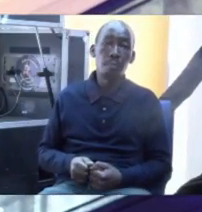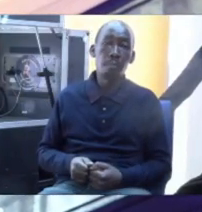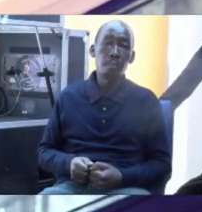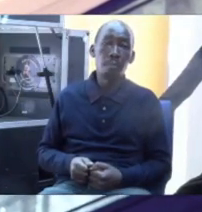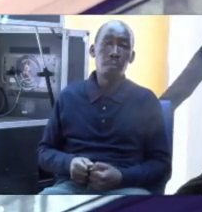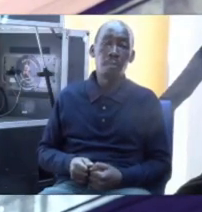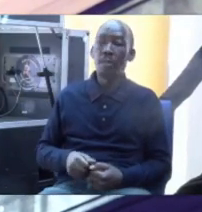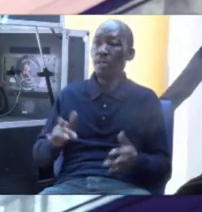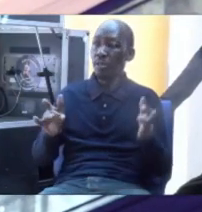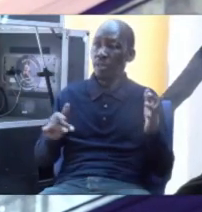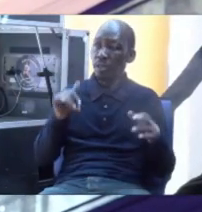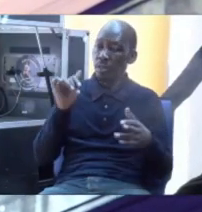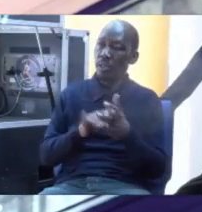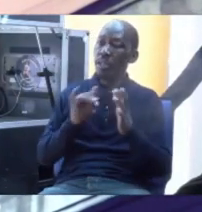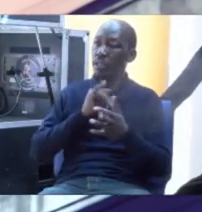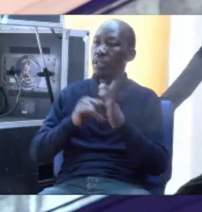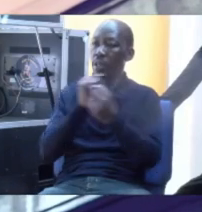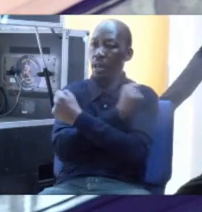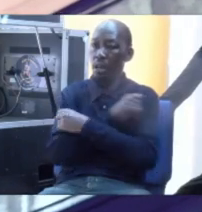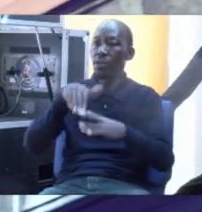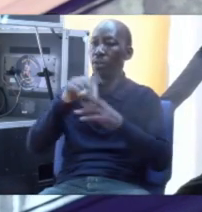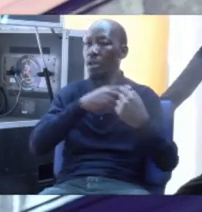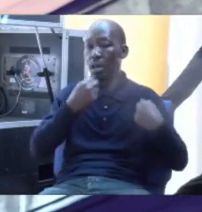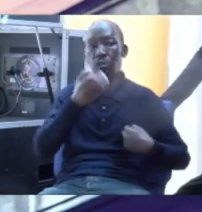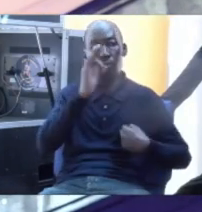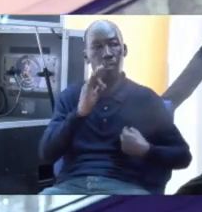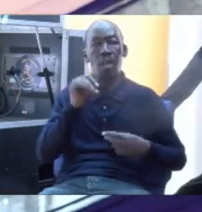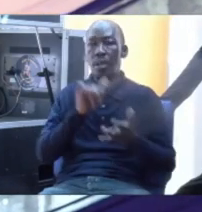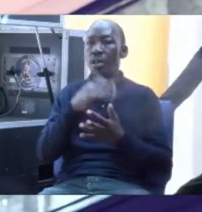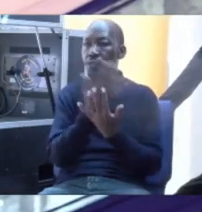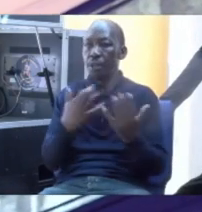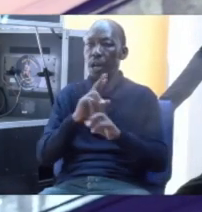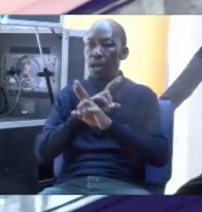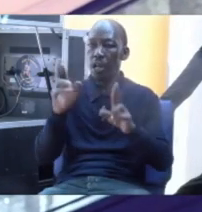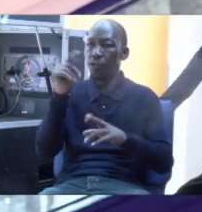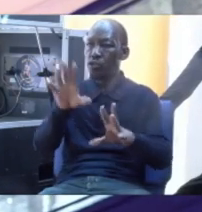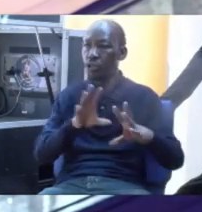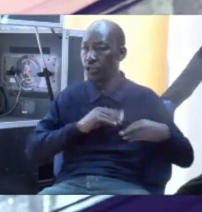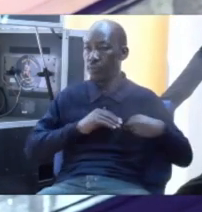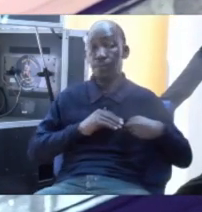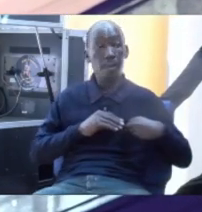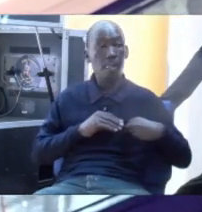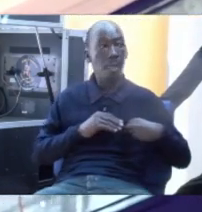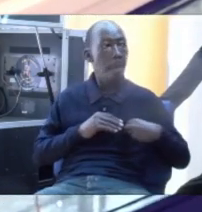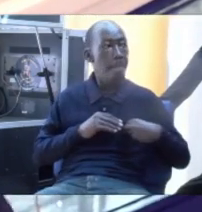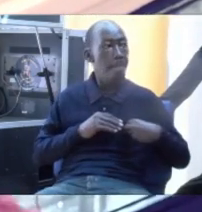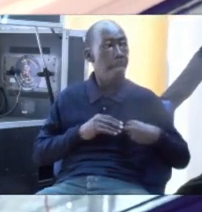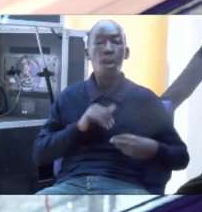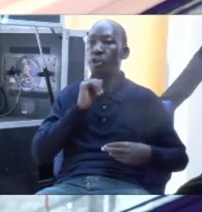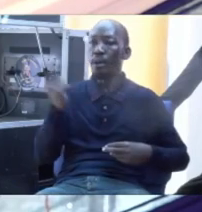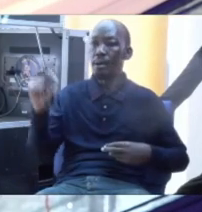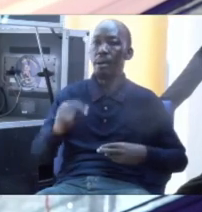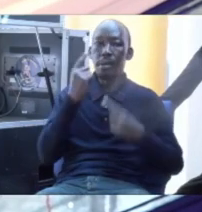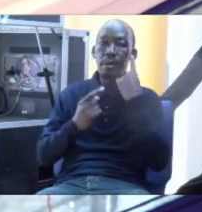This is love in the heart of God. Huu ni upendo katika moyo wa Mungu. These things are ready for you to receive. Hivi vitu vitayari upokee. Don't come